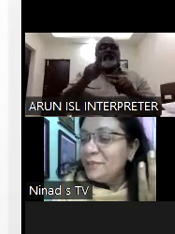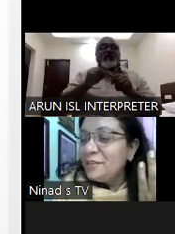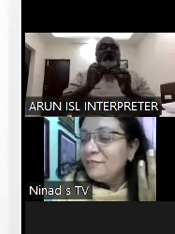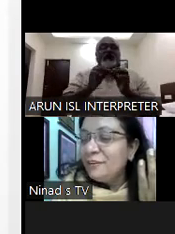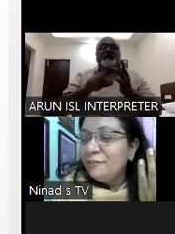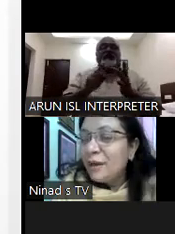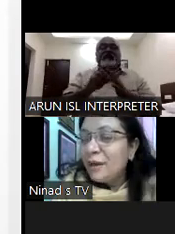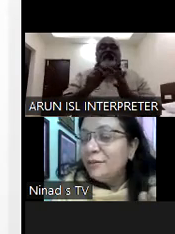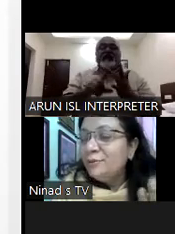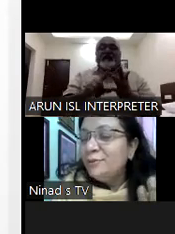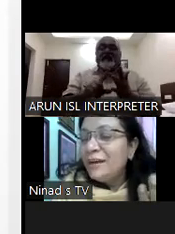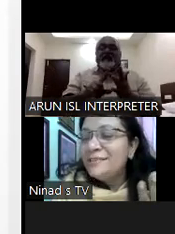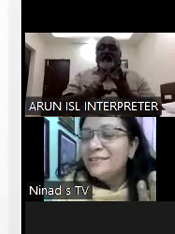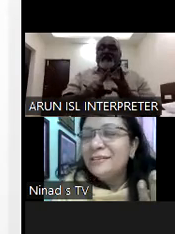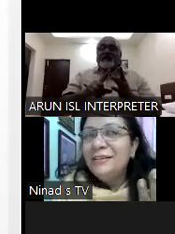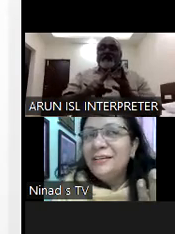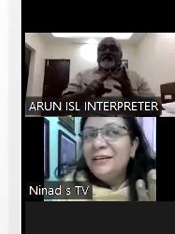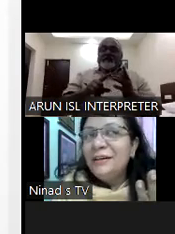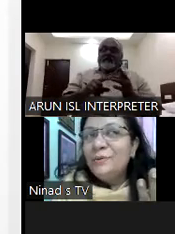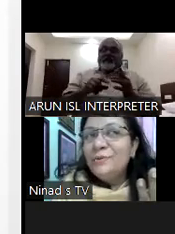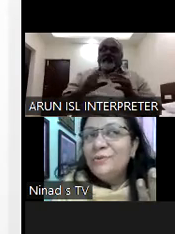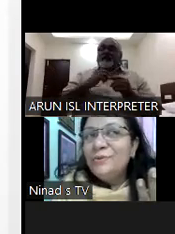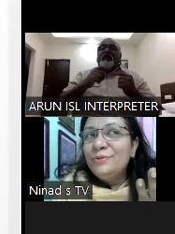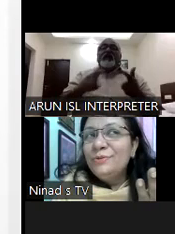he was the one who has